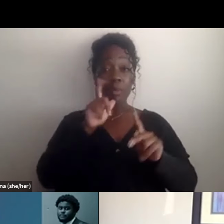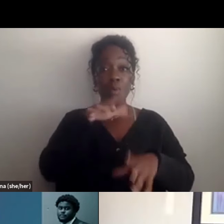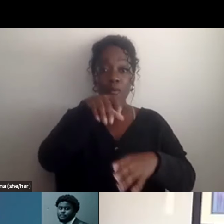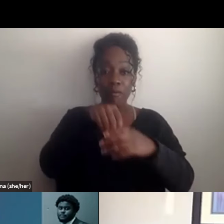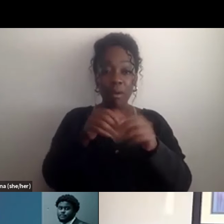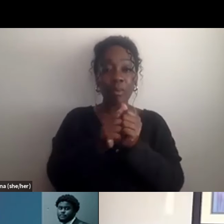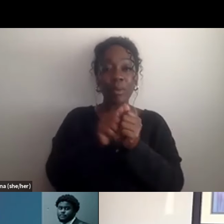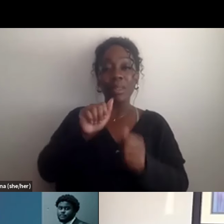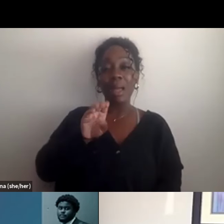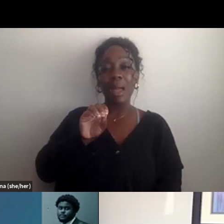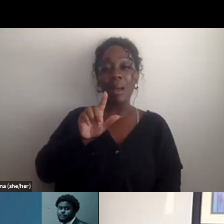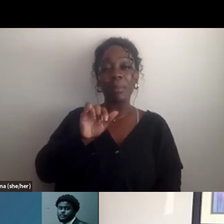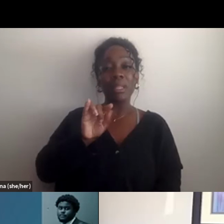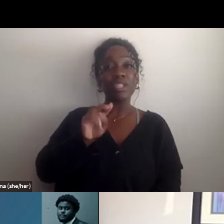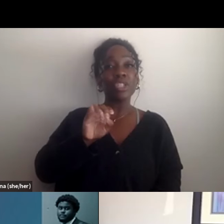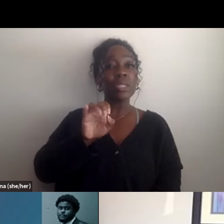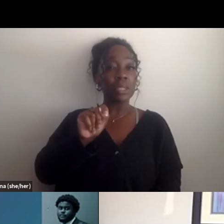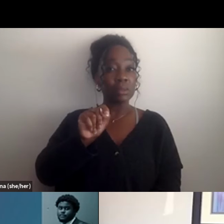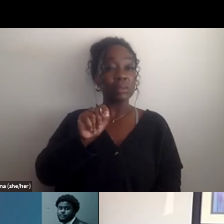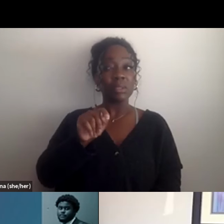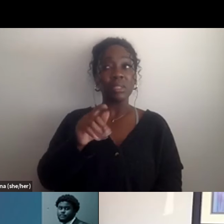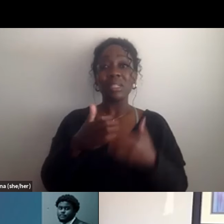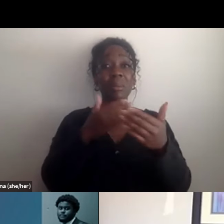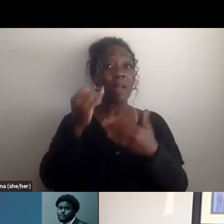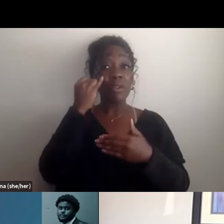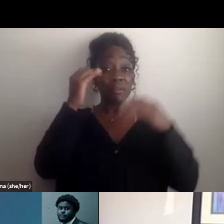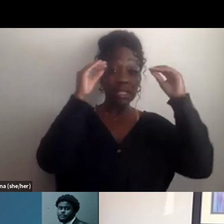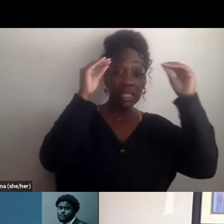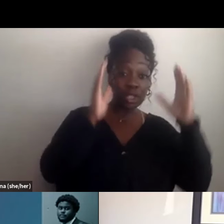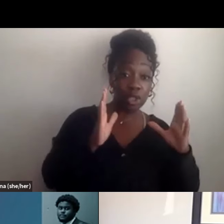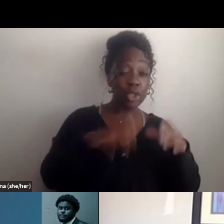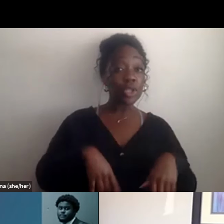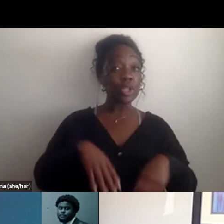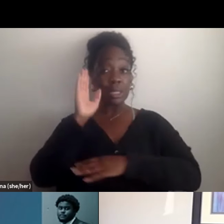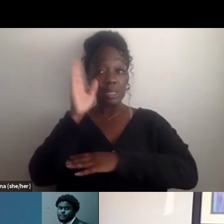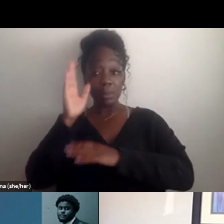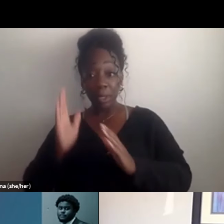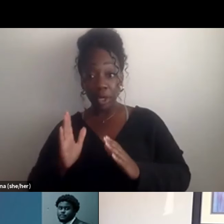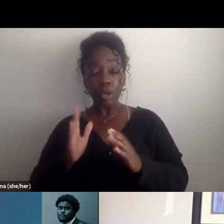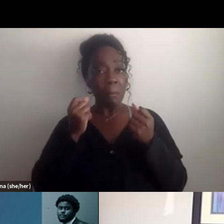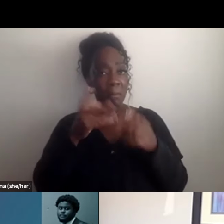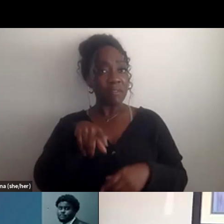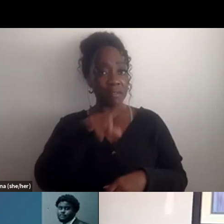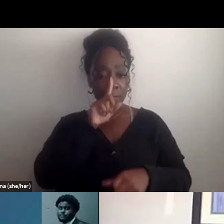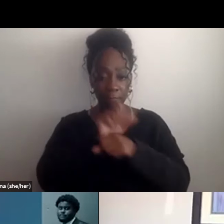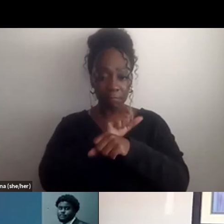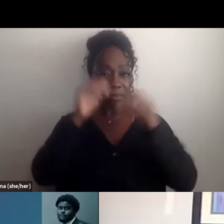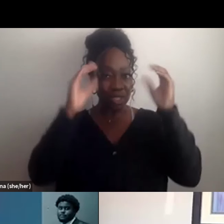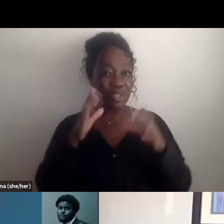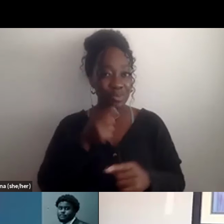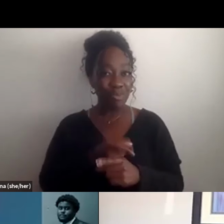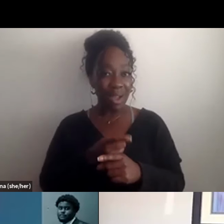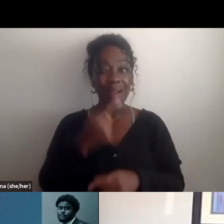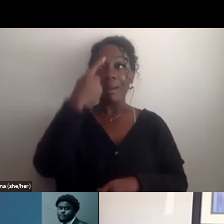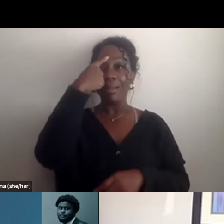circuit, whether they be teachers or whether they be speakers, many of them were teachers, right? I think about folks like